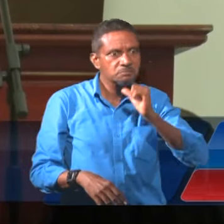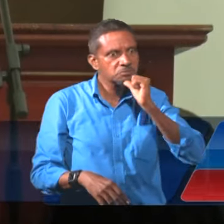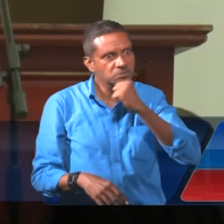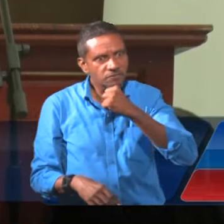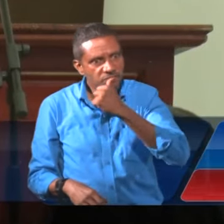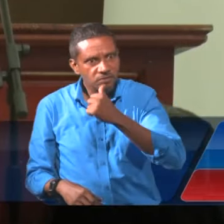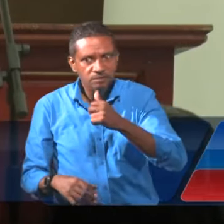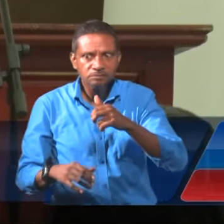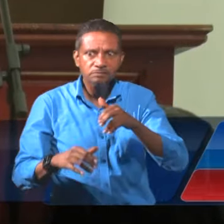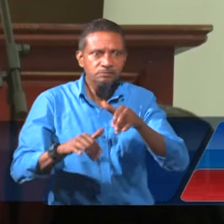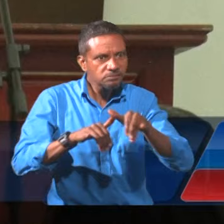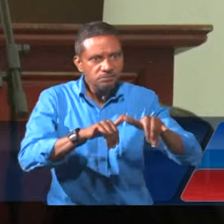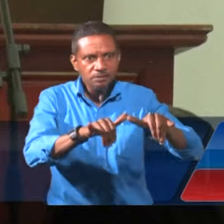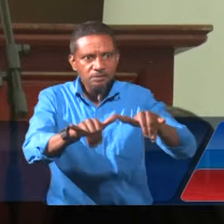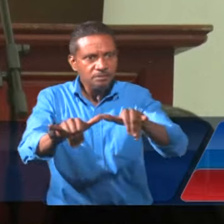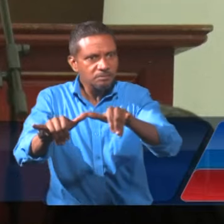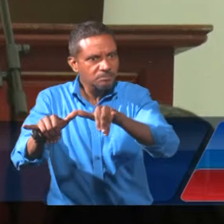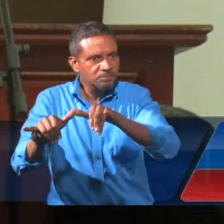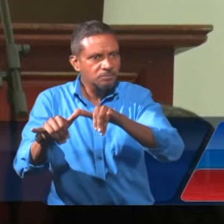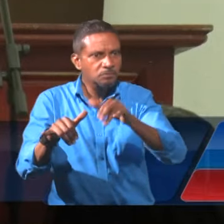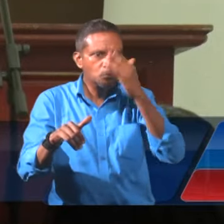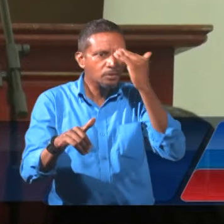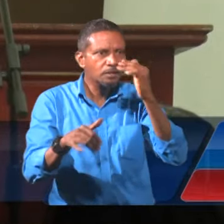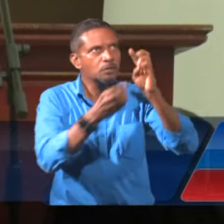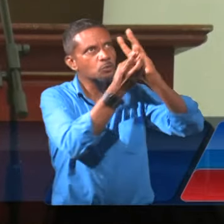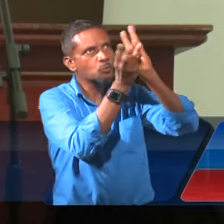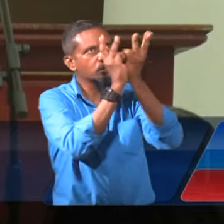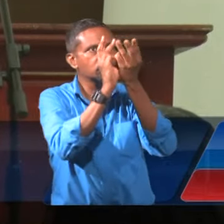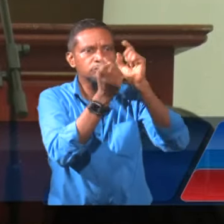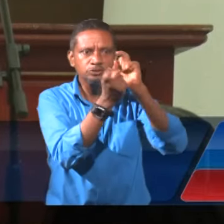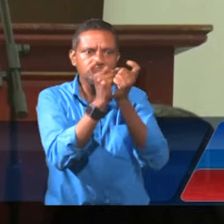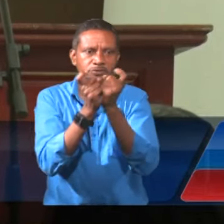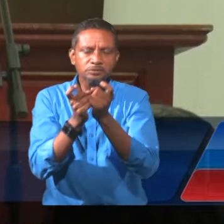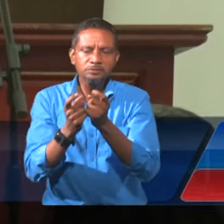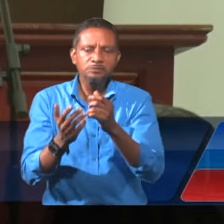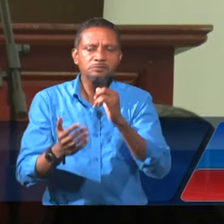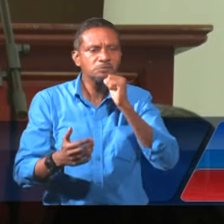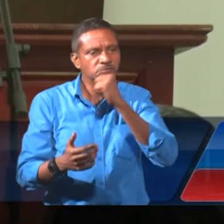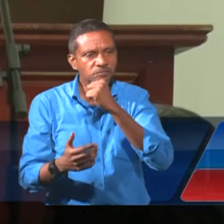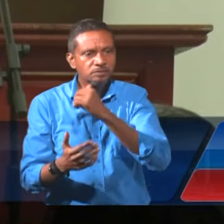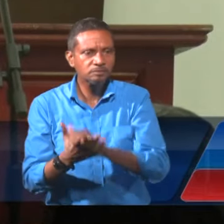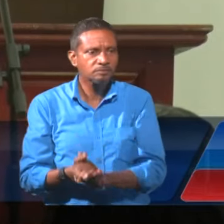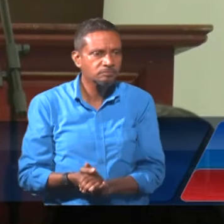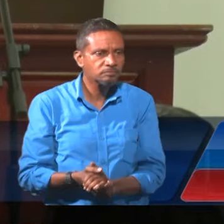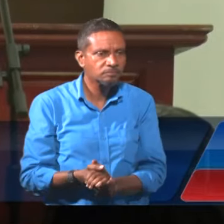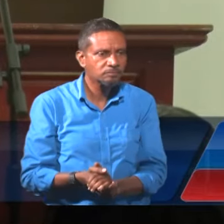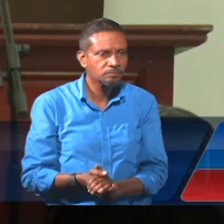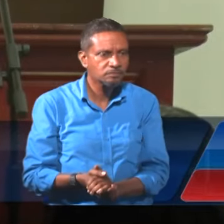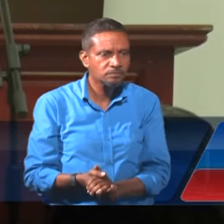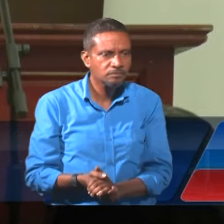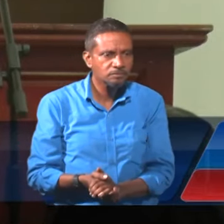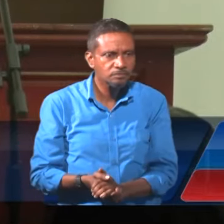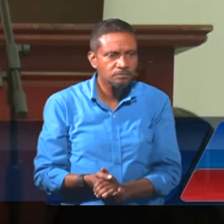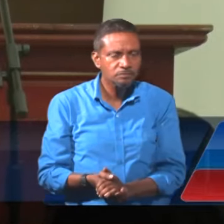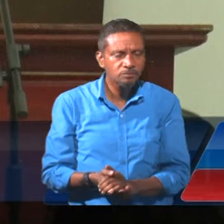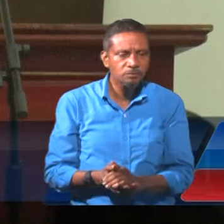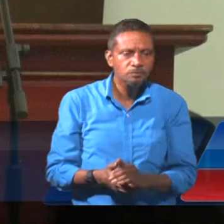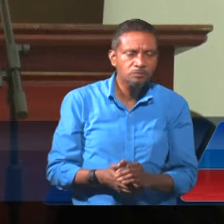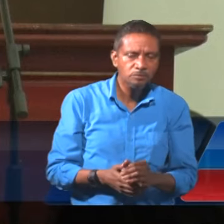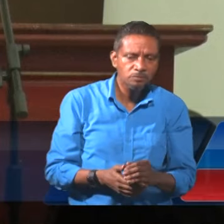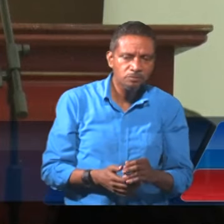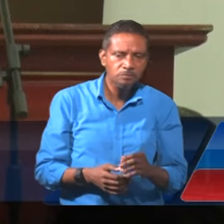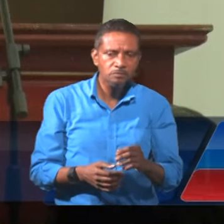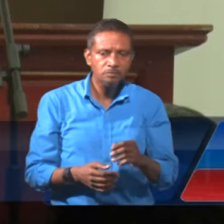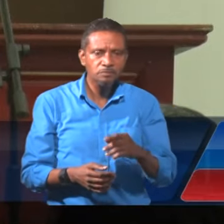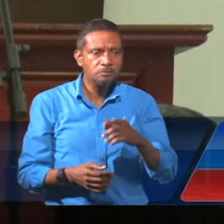disproportionately by the impacts of climate change. We suffer the most. They don't suffer. We suffer. They burn